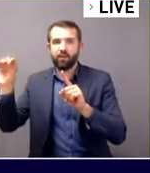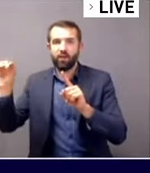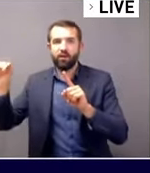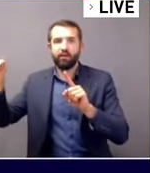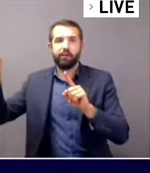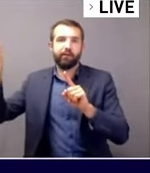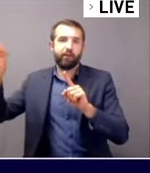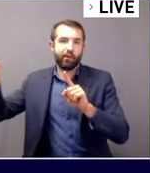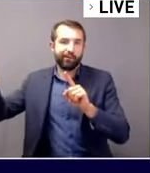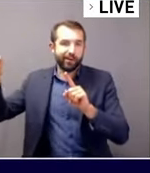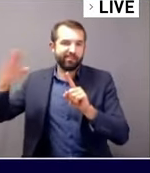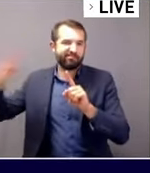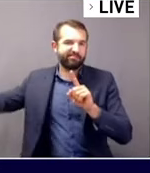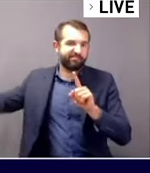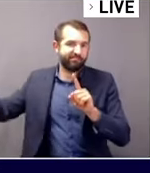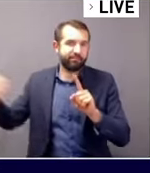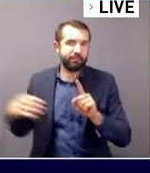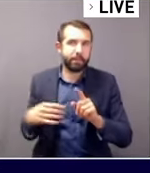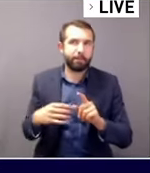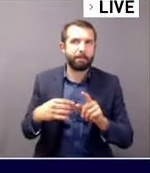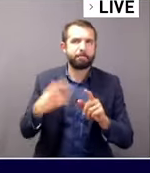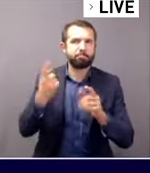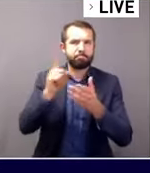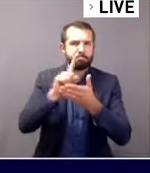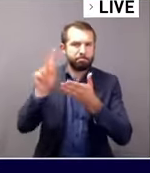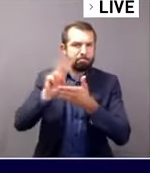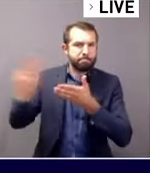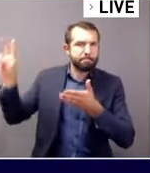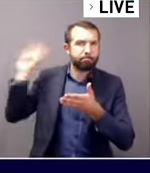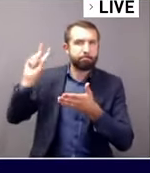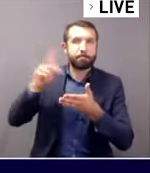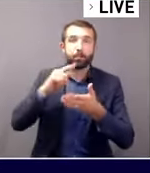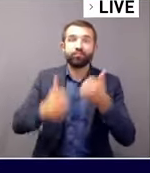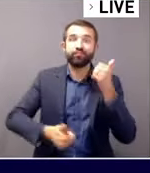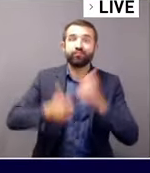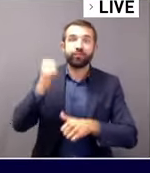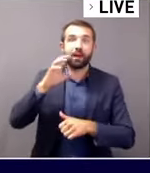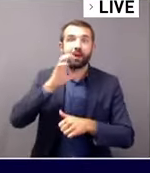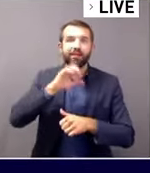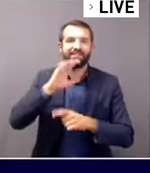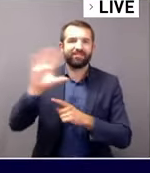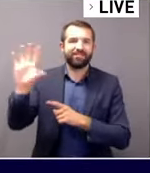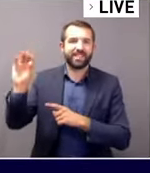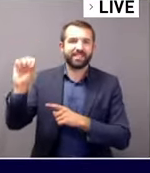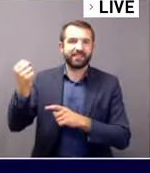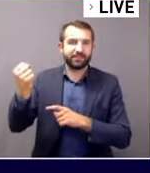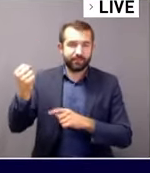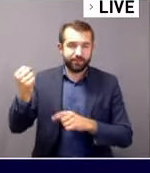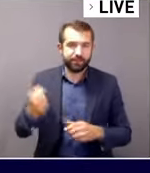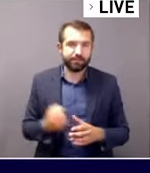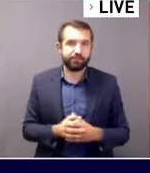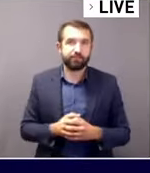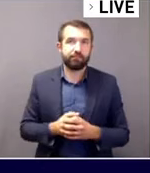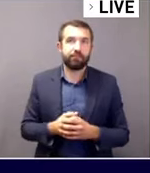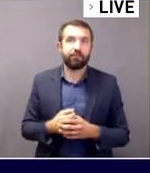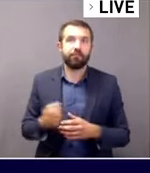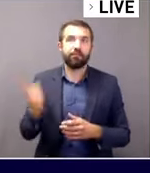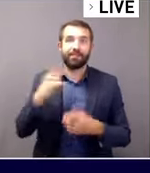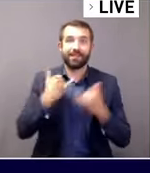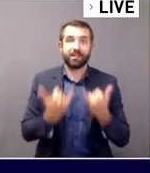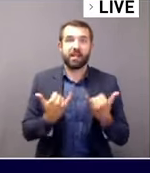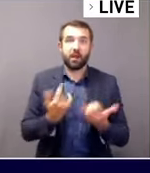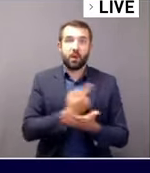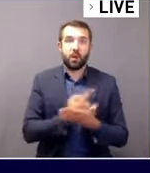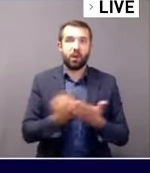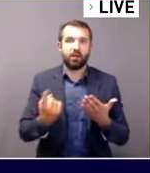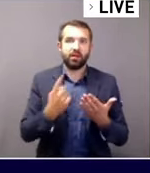year old group had the highest percentage of infection. Now the 20 year old group has exceeded them by more than 40 cases in a